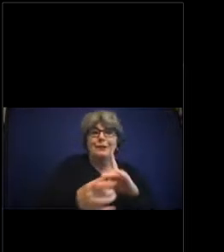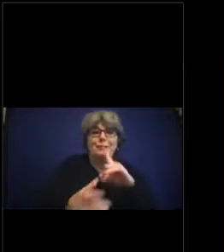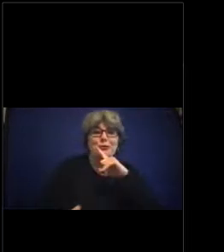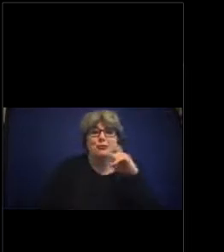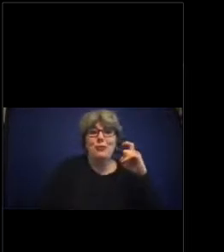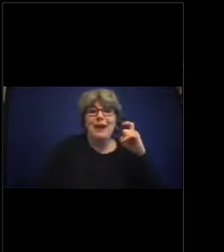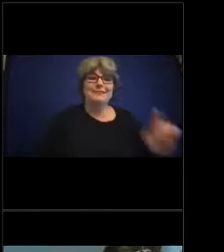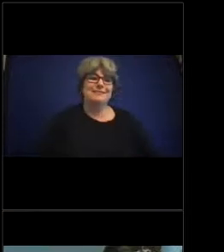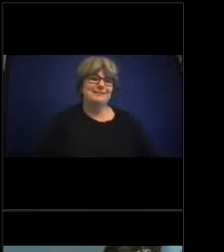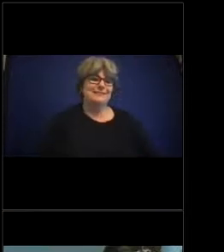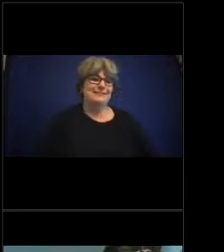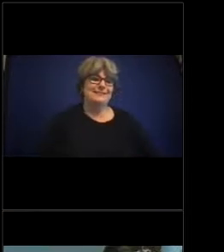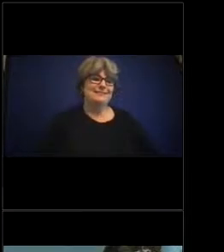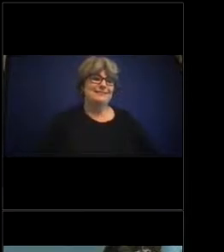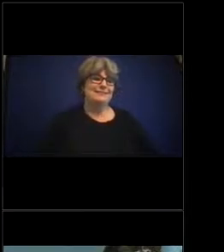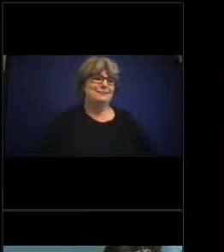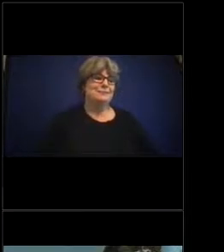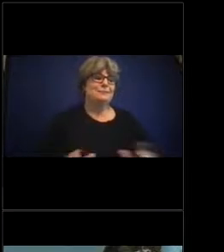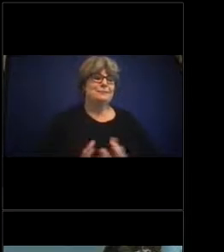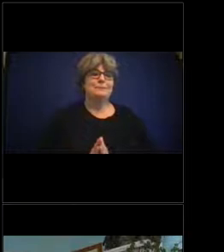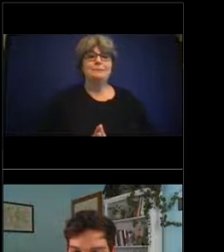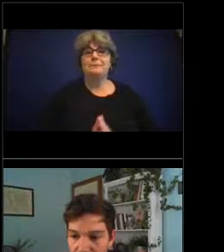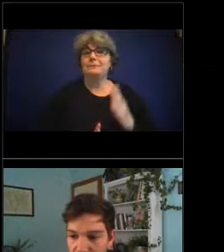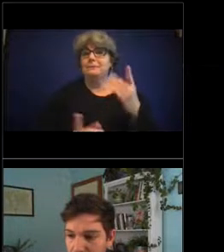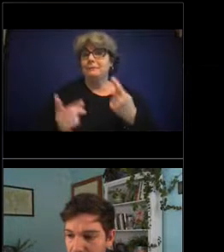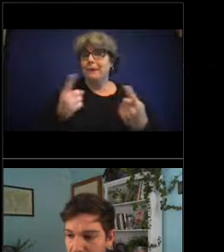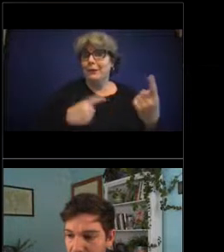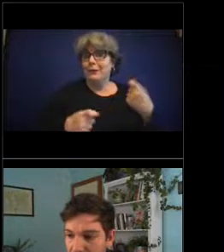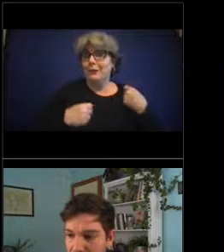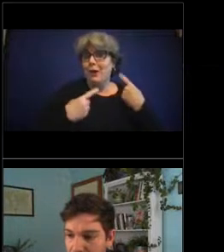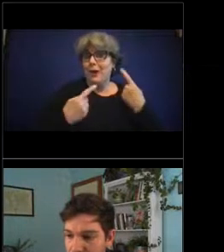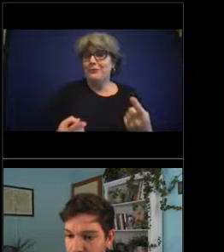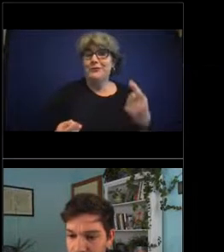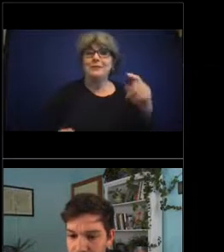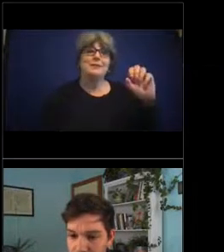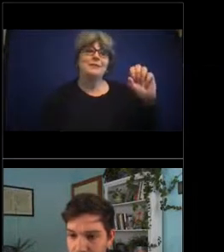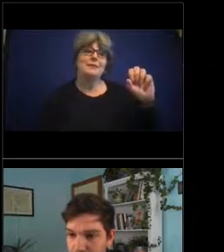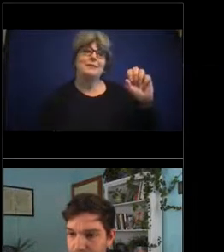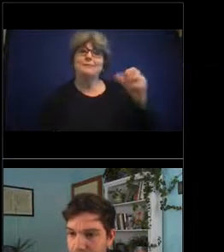can go to the next slide and just kind of take any questions that anybody might have.